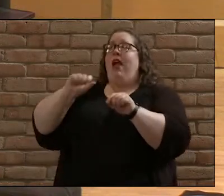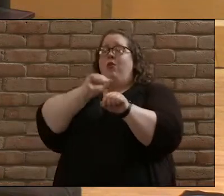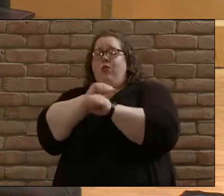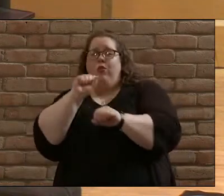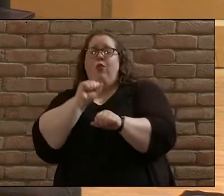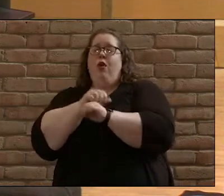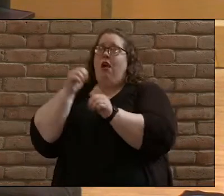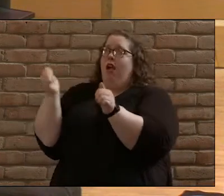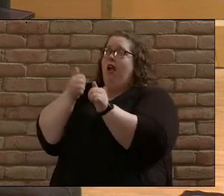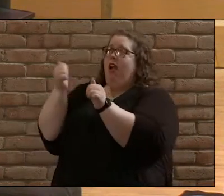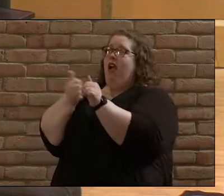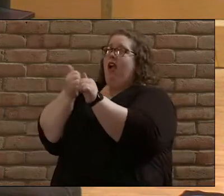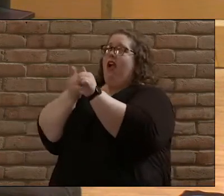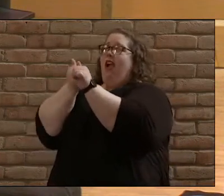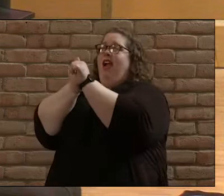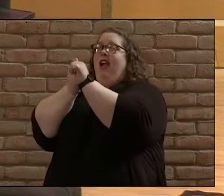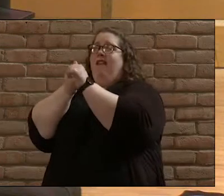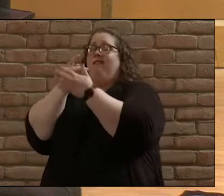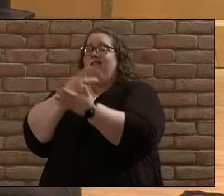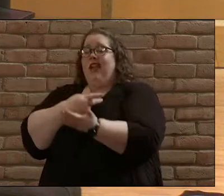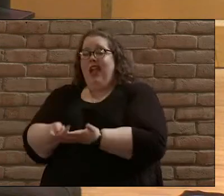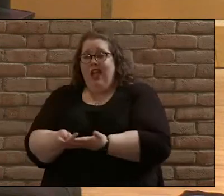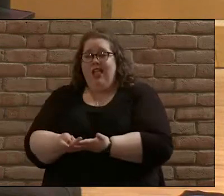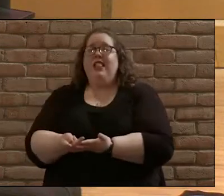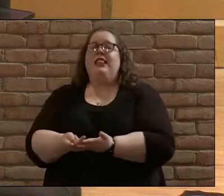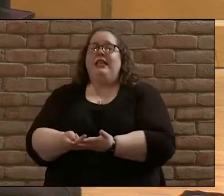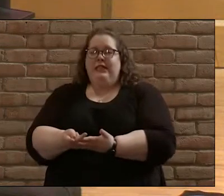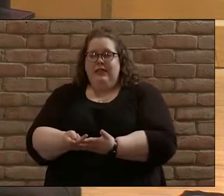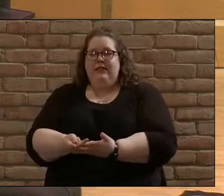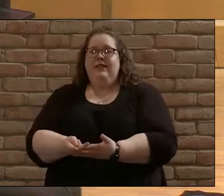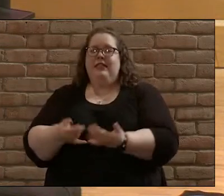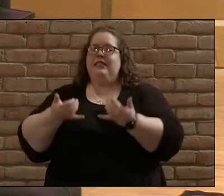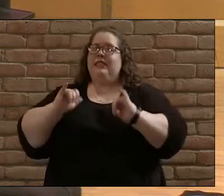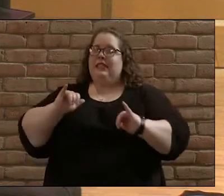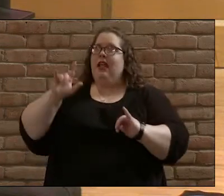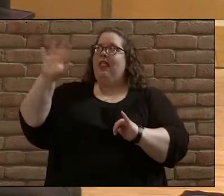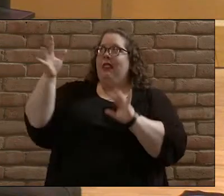purpose, these words still lead us to life.